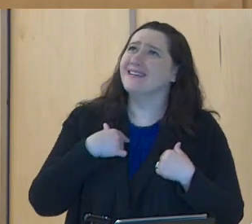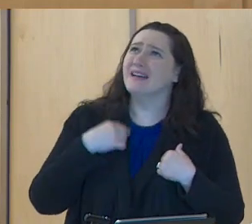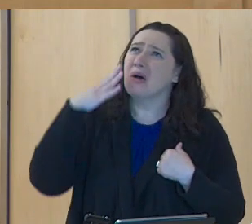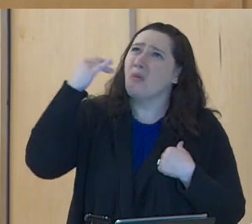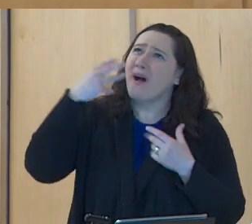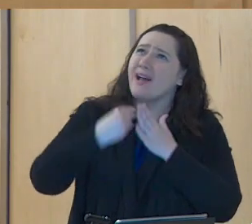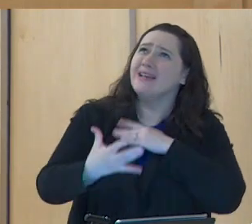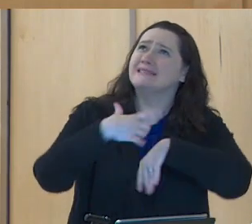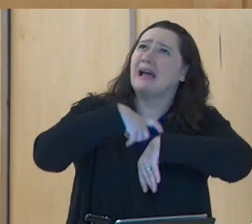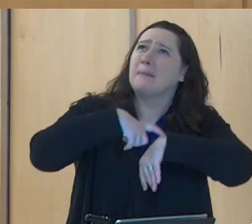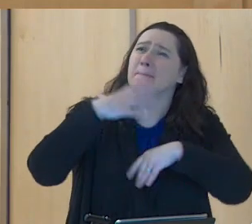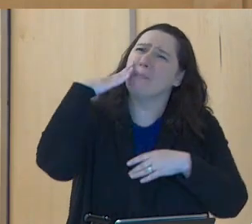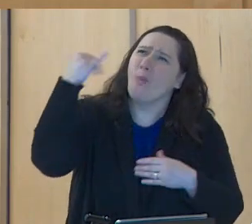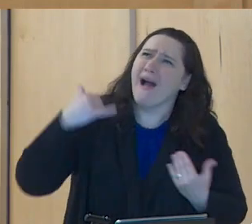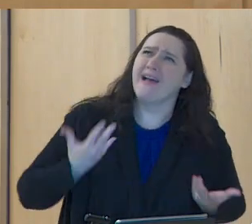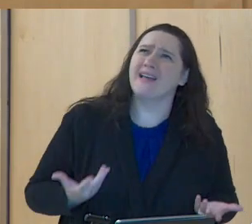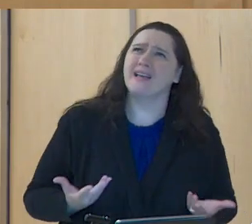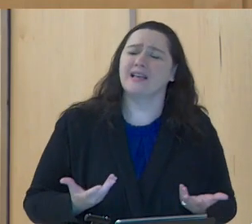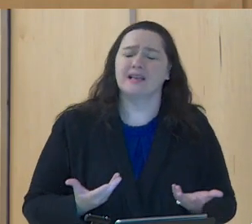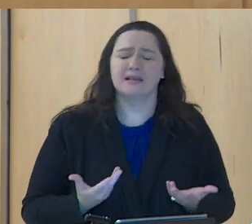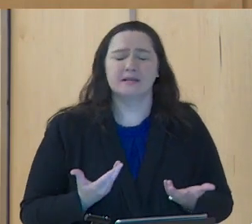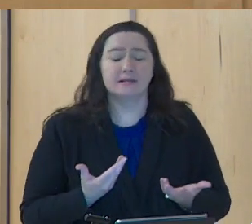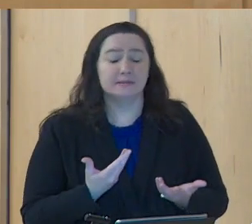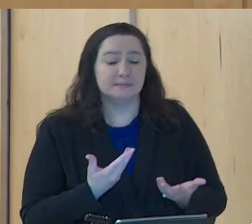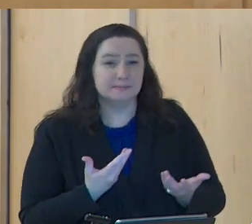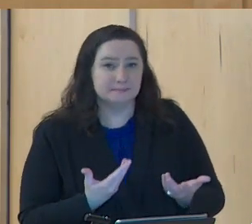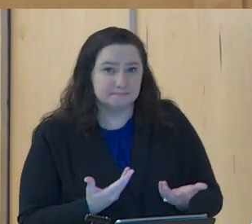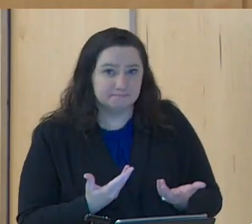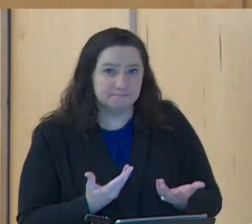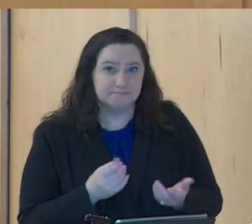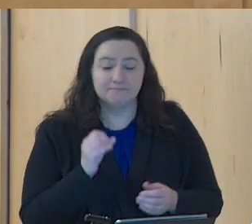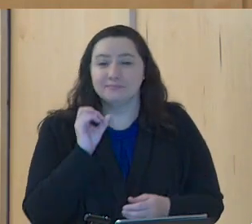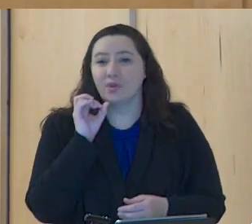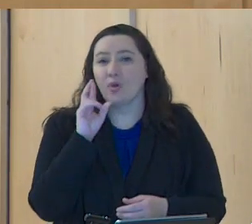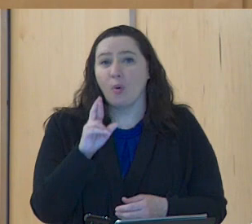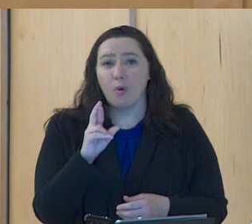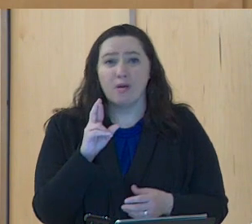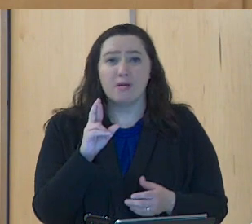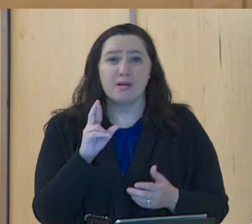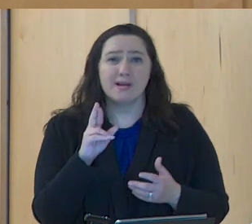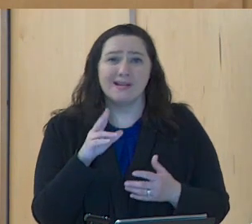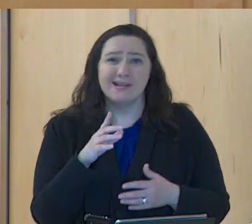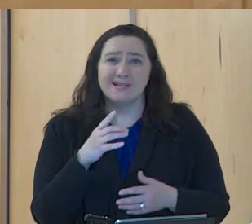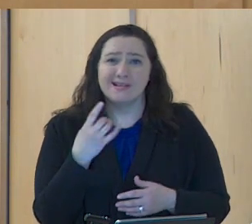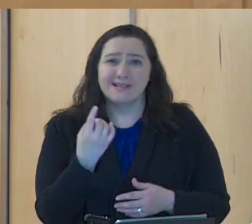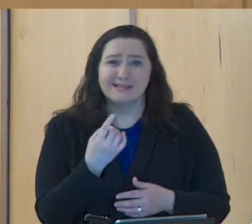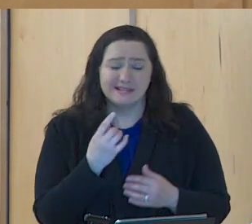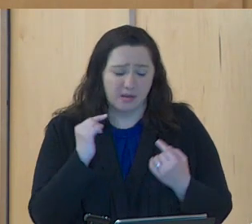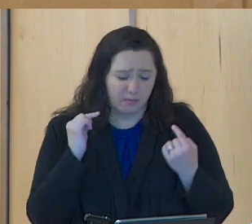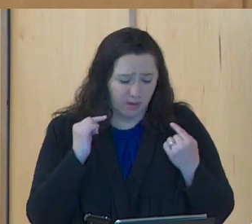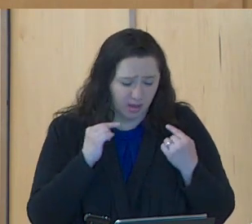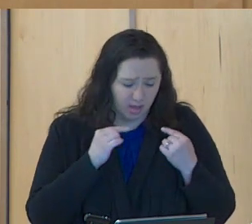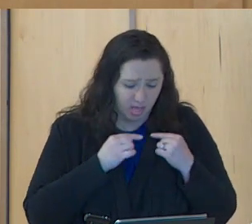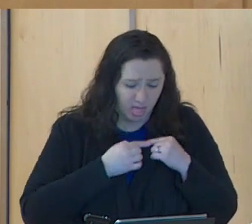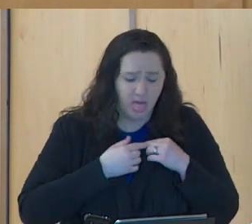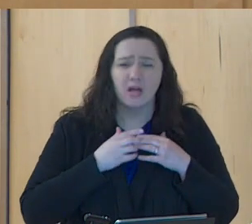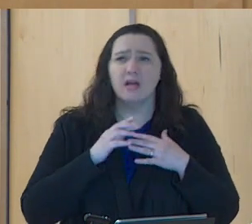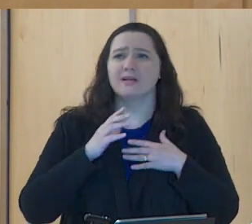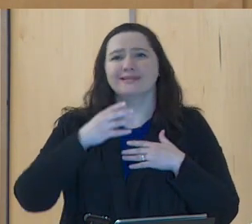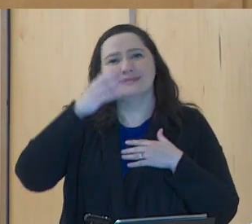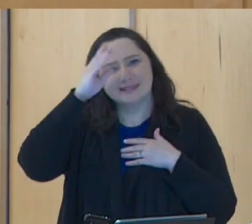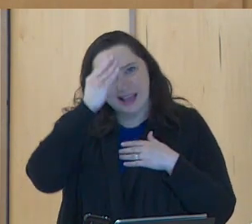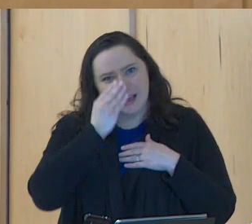I waste the time praying? Or someone's hurt us, and God has told us in his